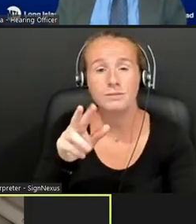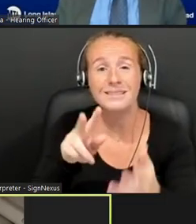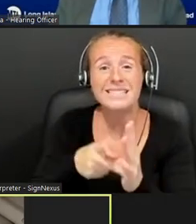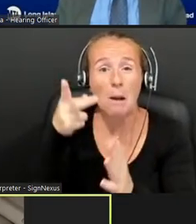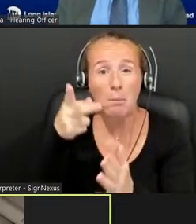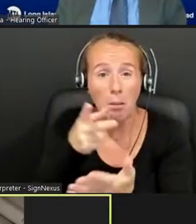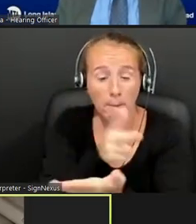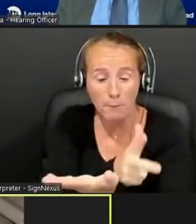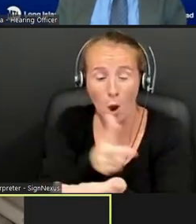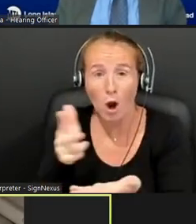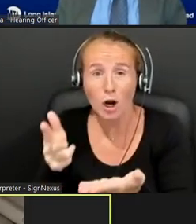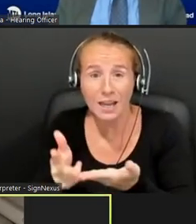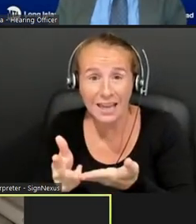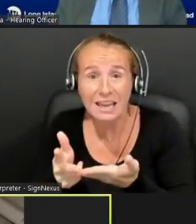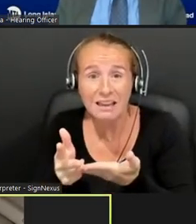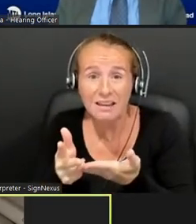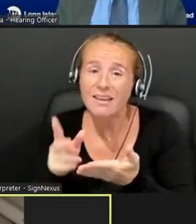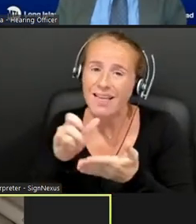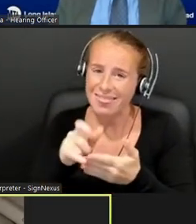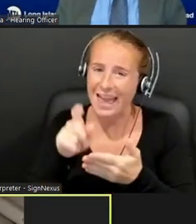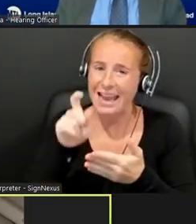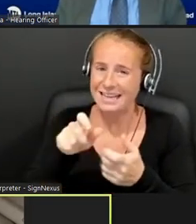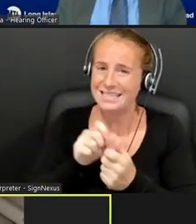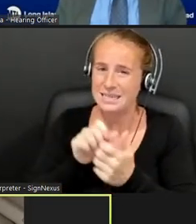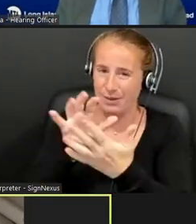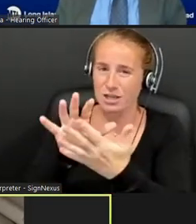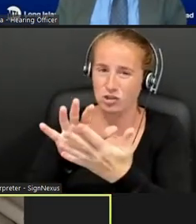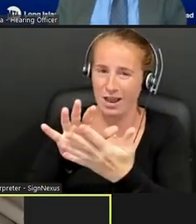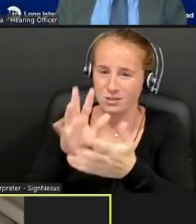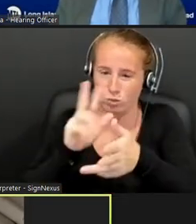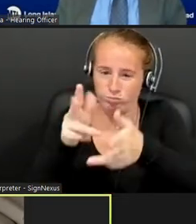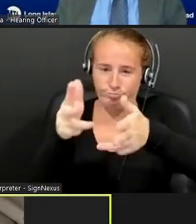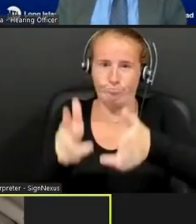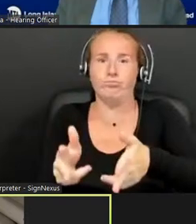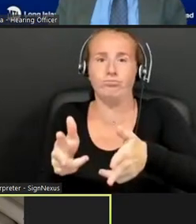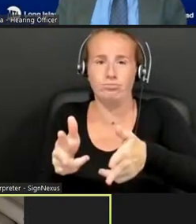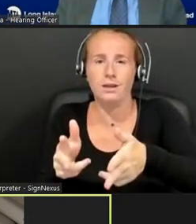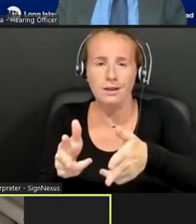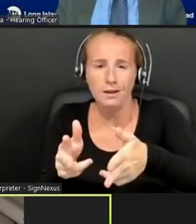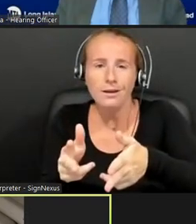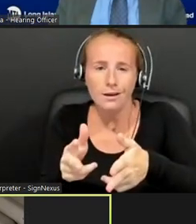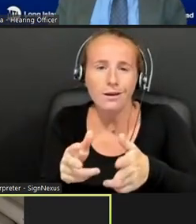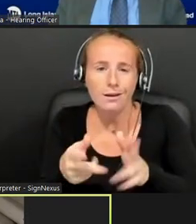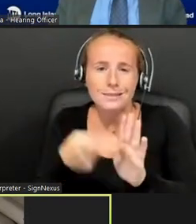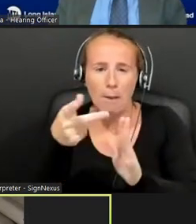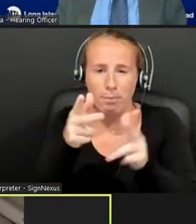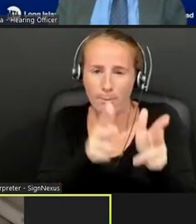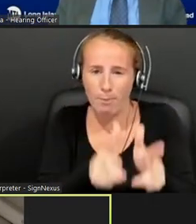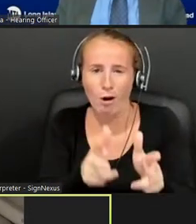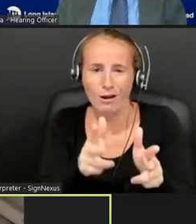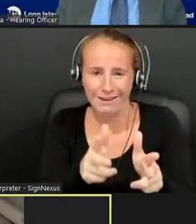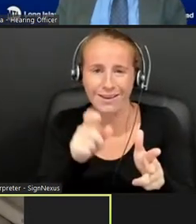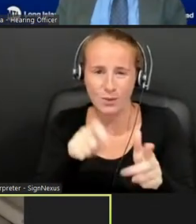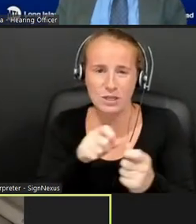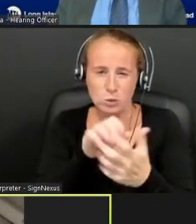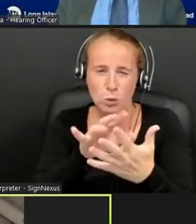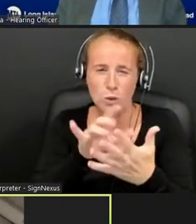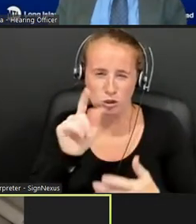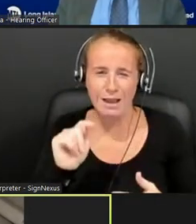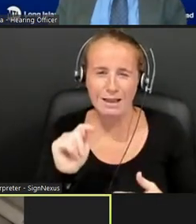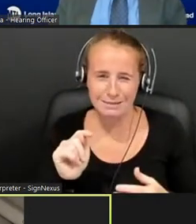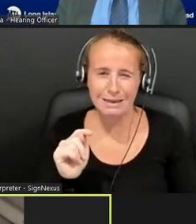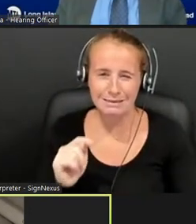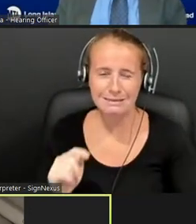that double parking needs to be addressed that even if we address that double parking the condition will be slightly better